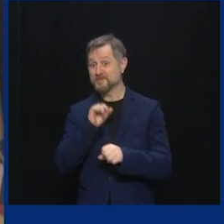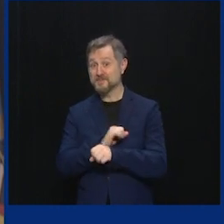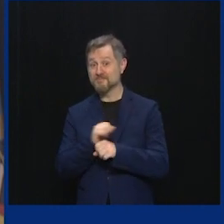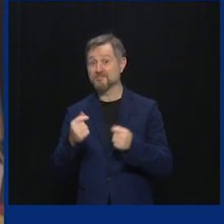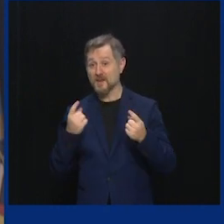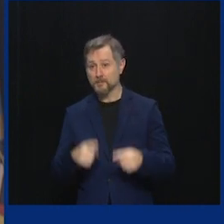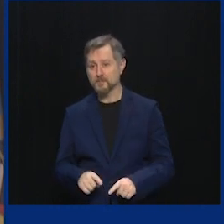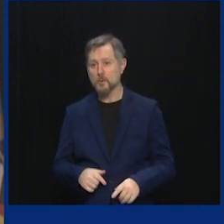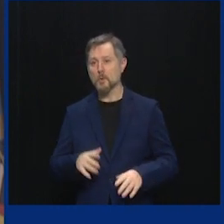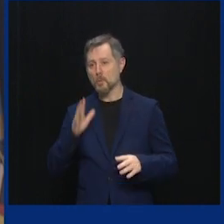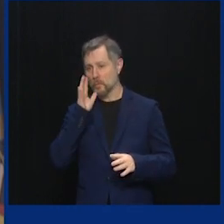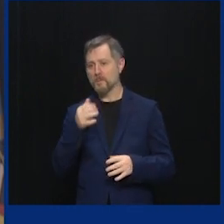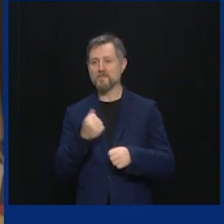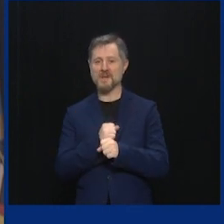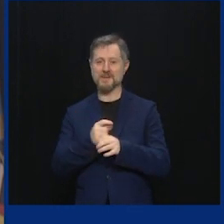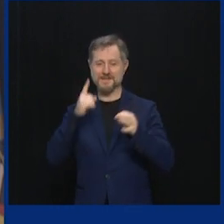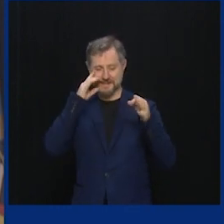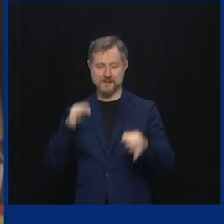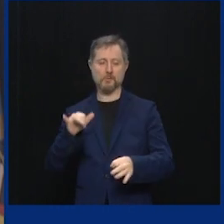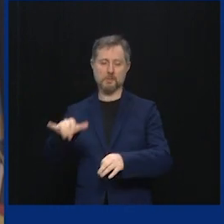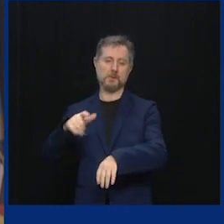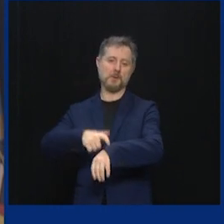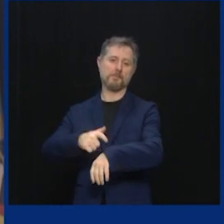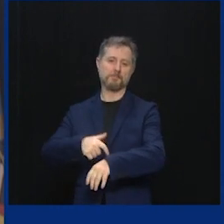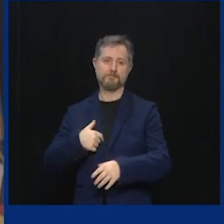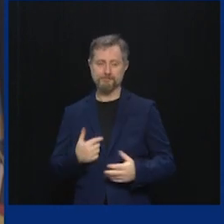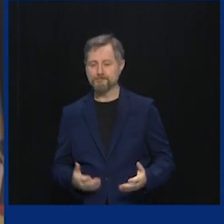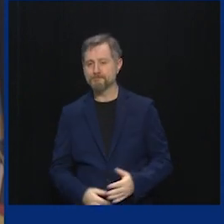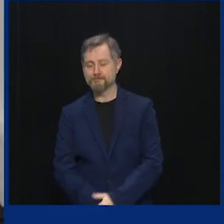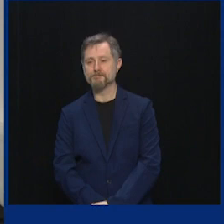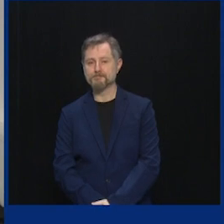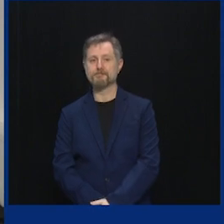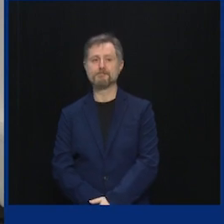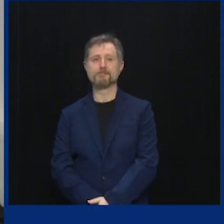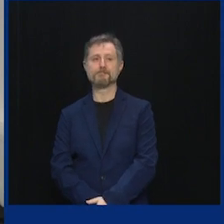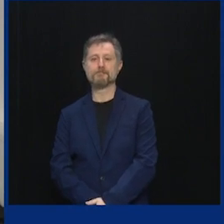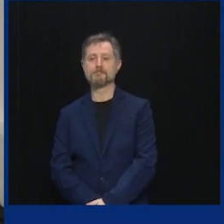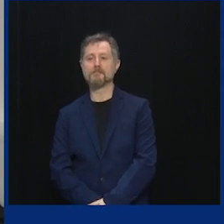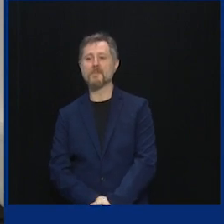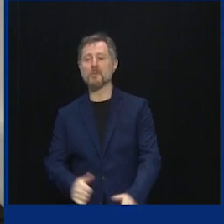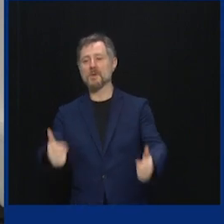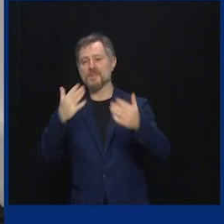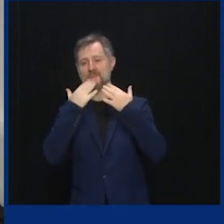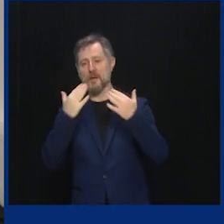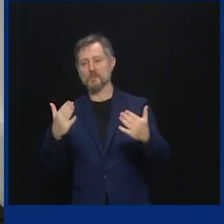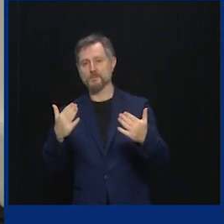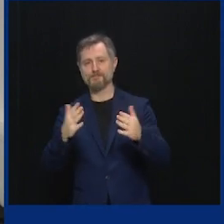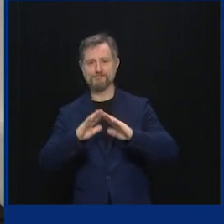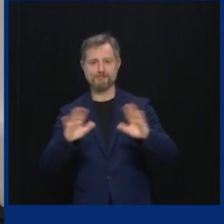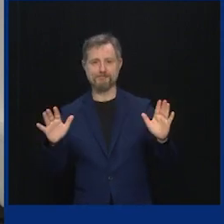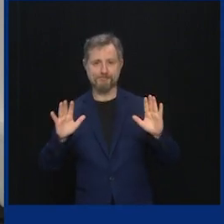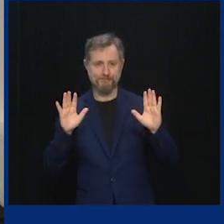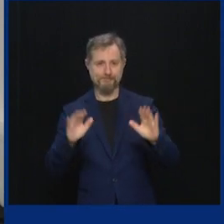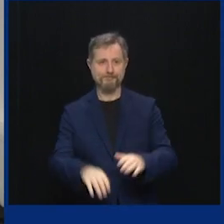that time we'll have to take actions. All right. Thank you, everybody. Appreciate you coming out.